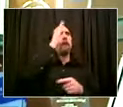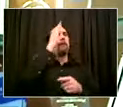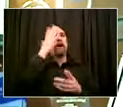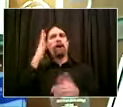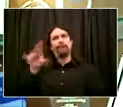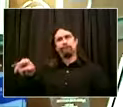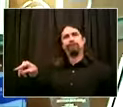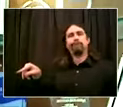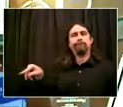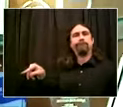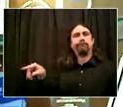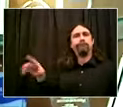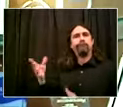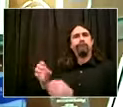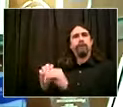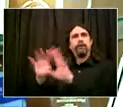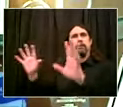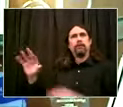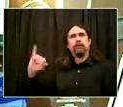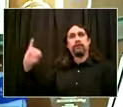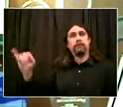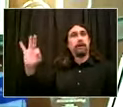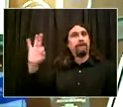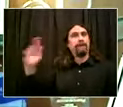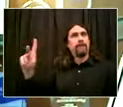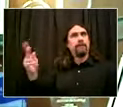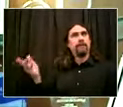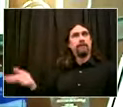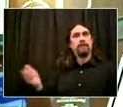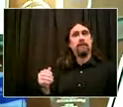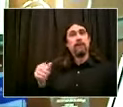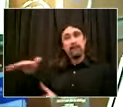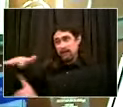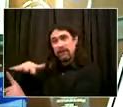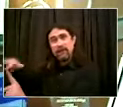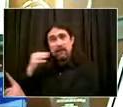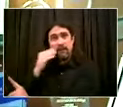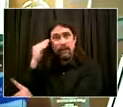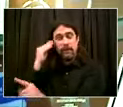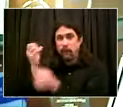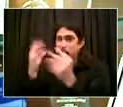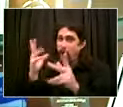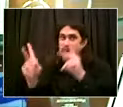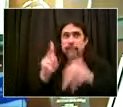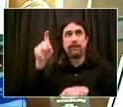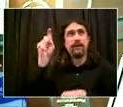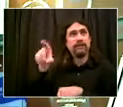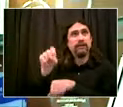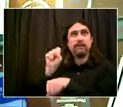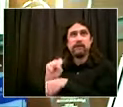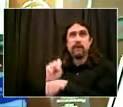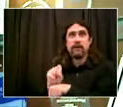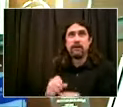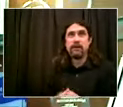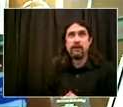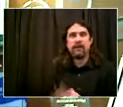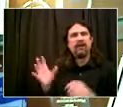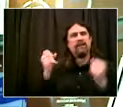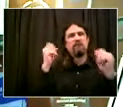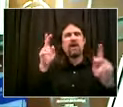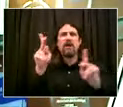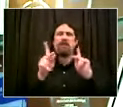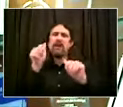ensure that they are the number one priority when these jobs are coming in. And I think we're doing that today with this deal.